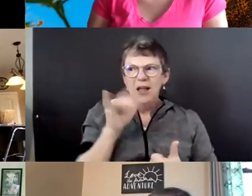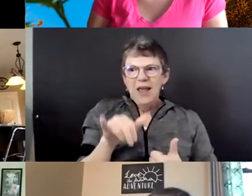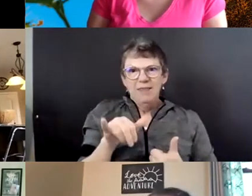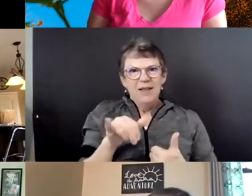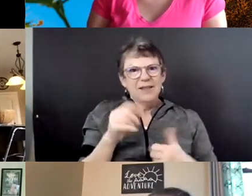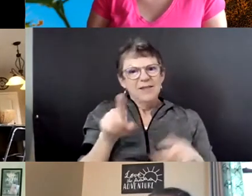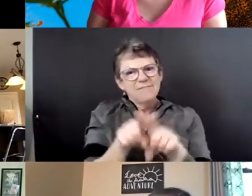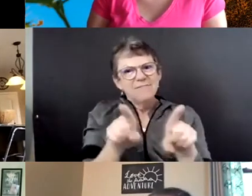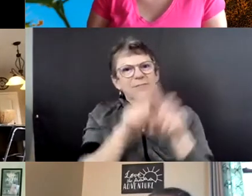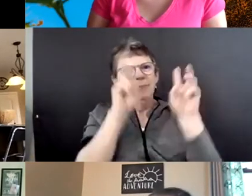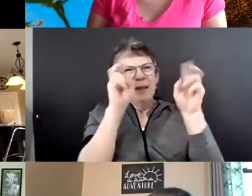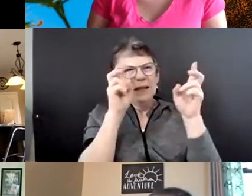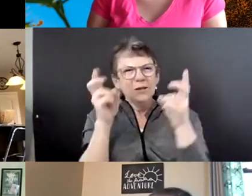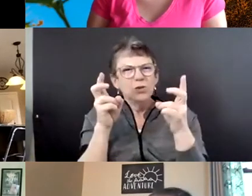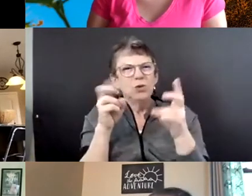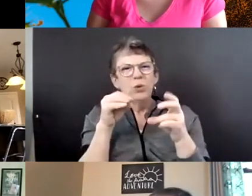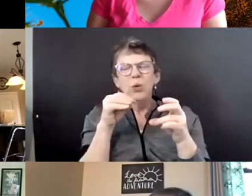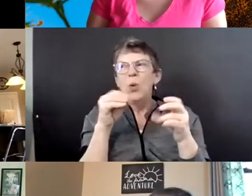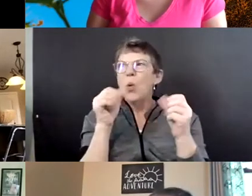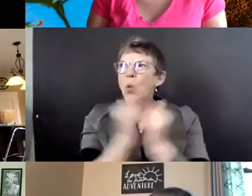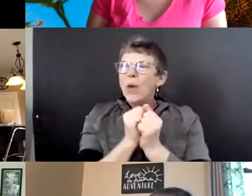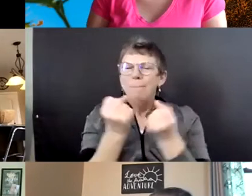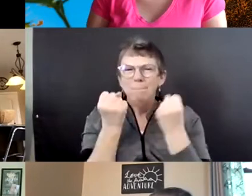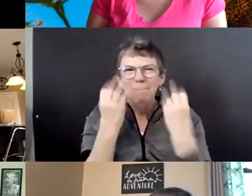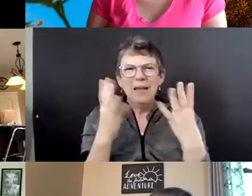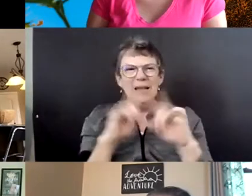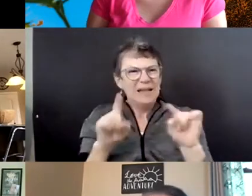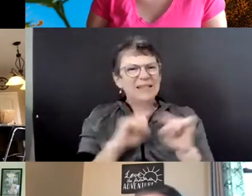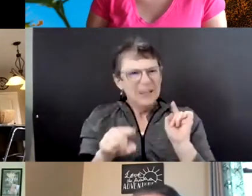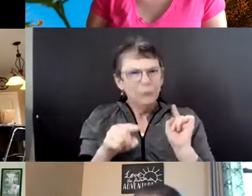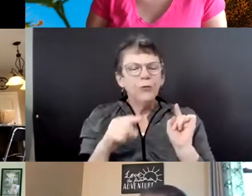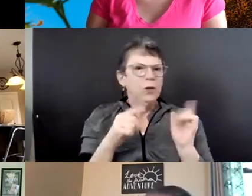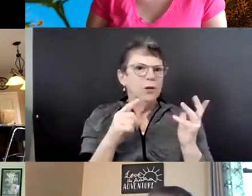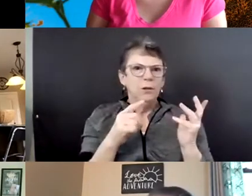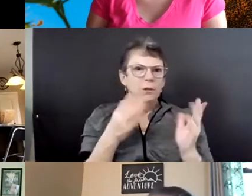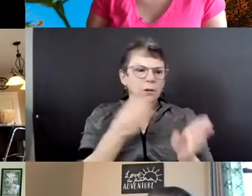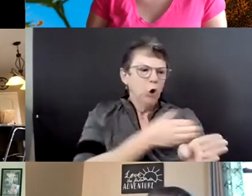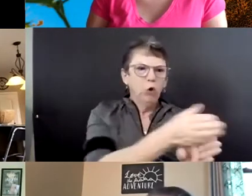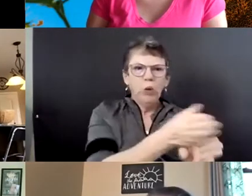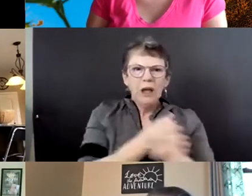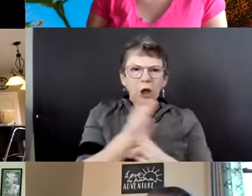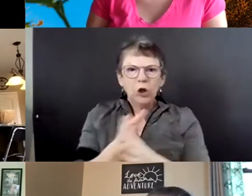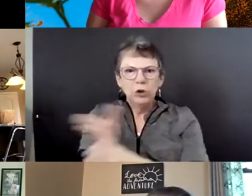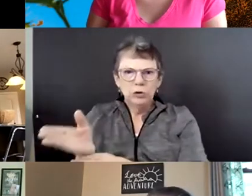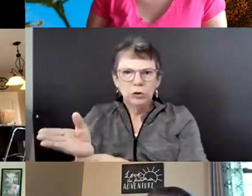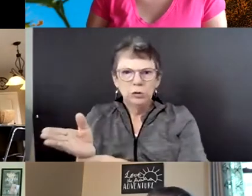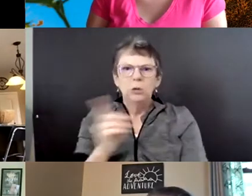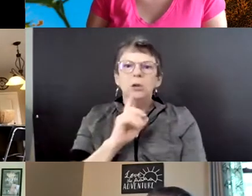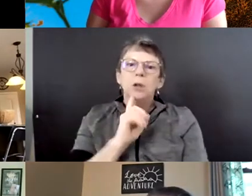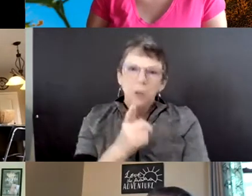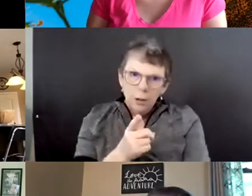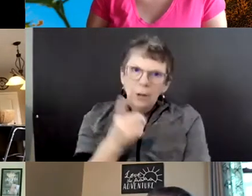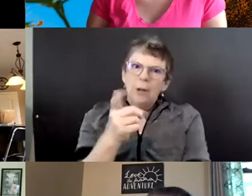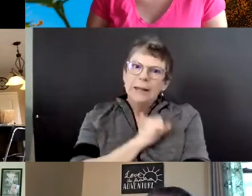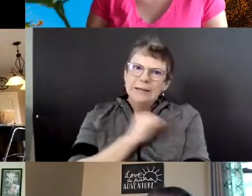And I'm really appreciative of Senator Sykes's leadership on the childcare piece,